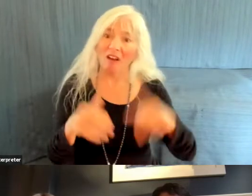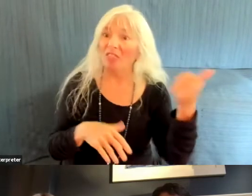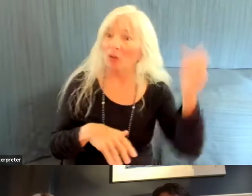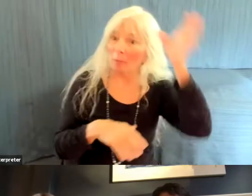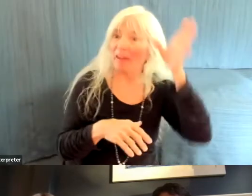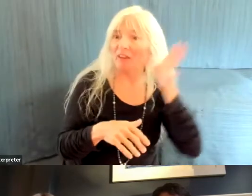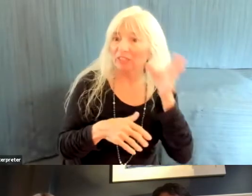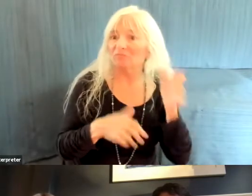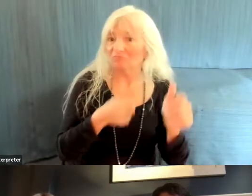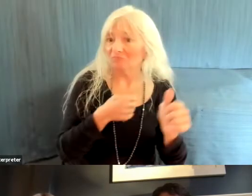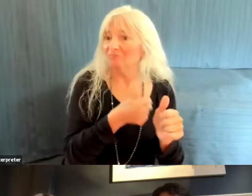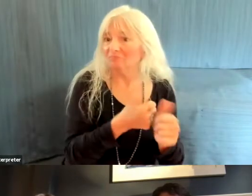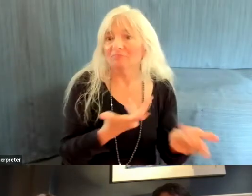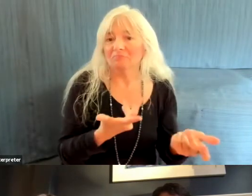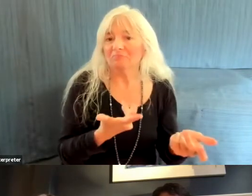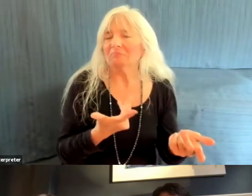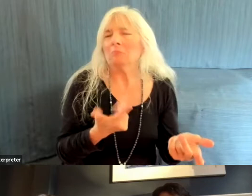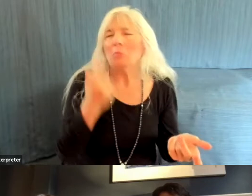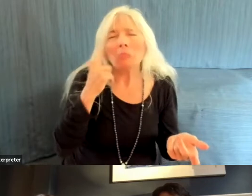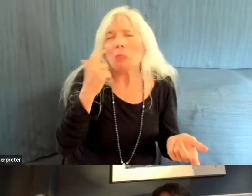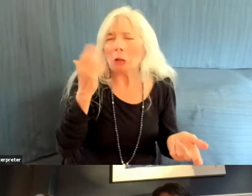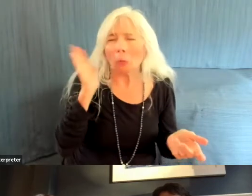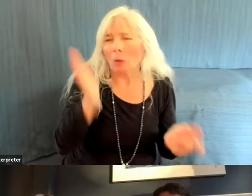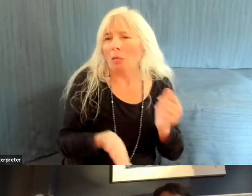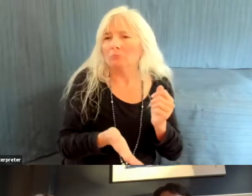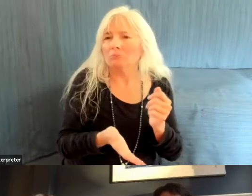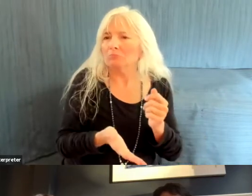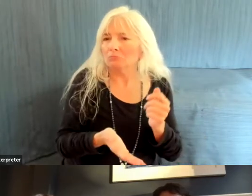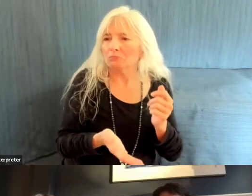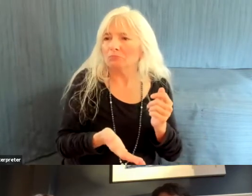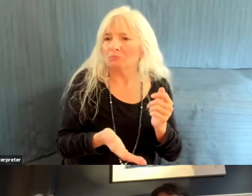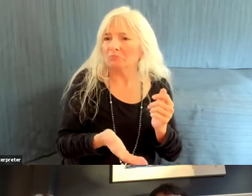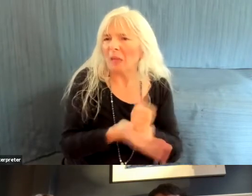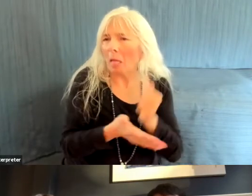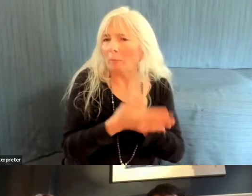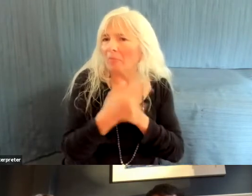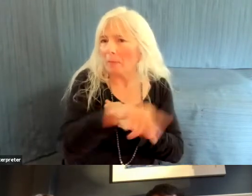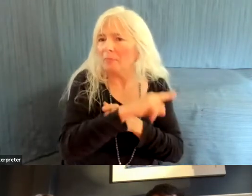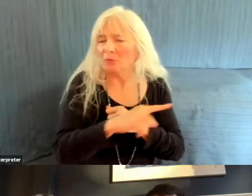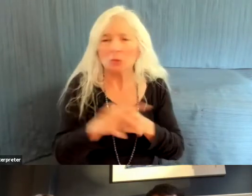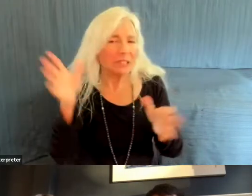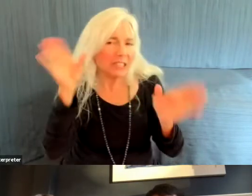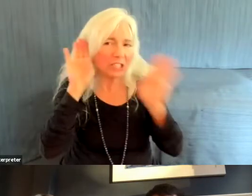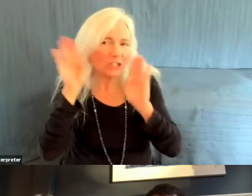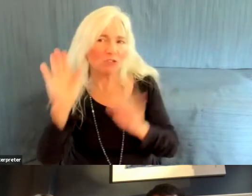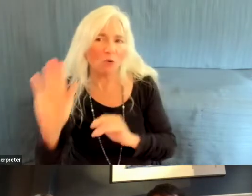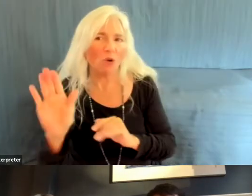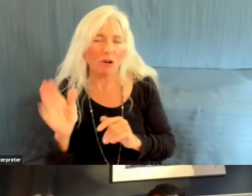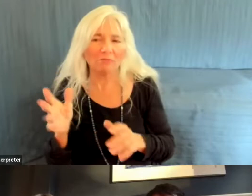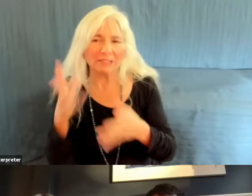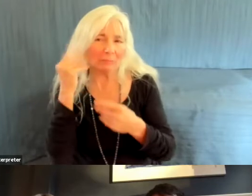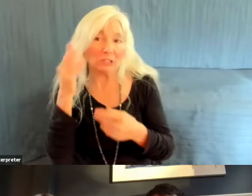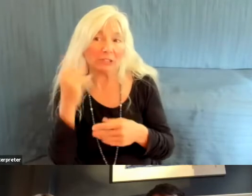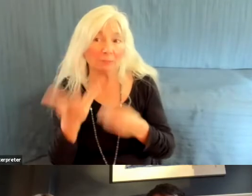parents we think would find helpful to know the answers to and to hear your experiences of. So we